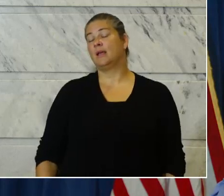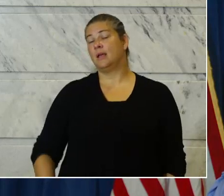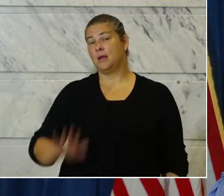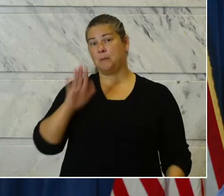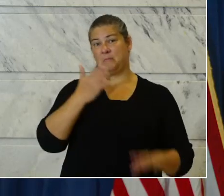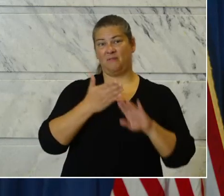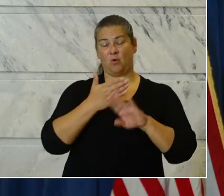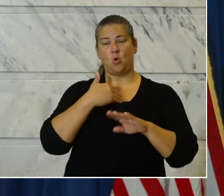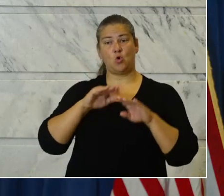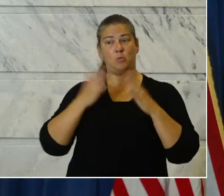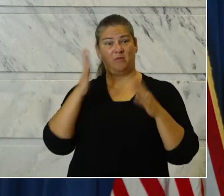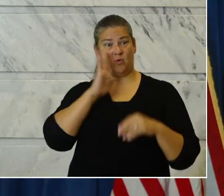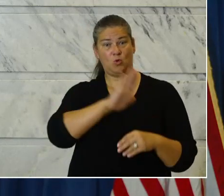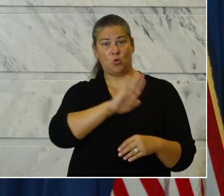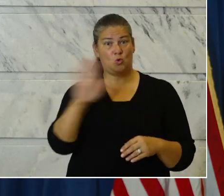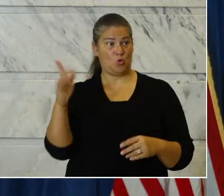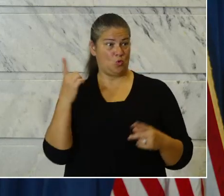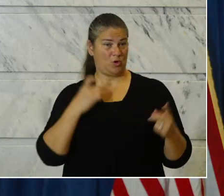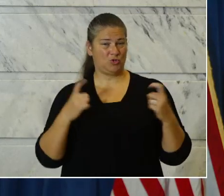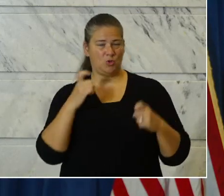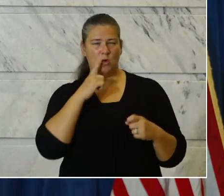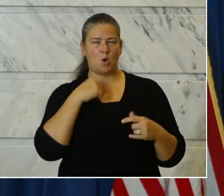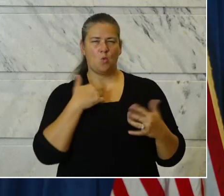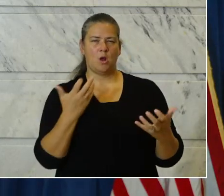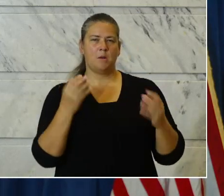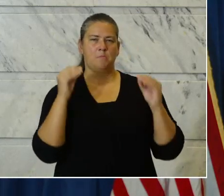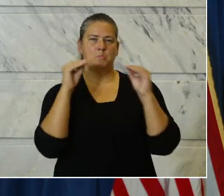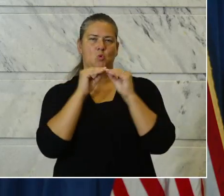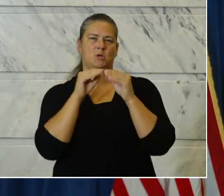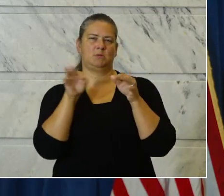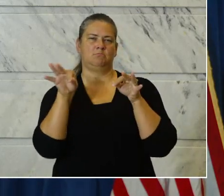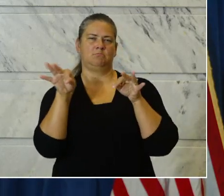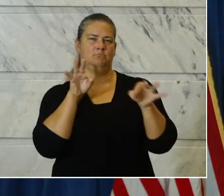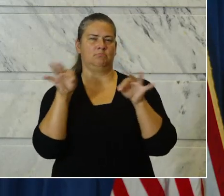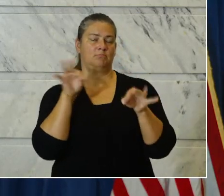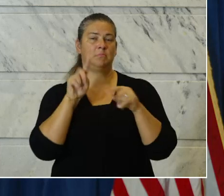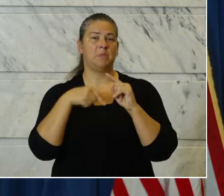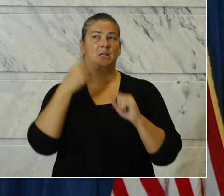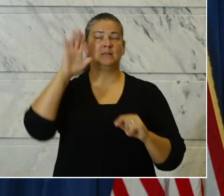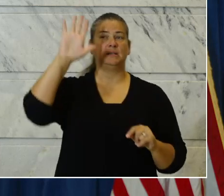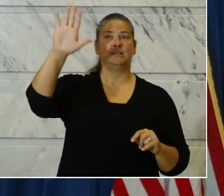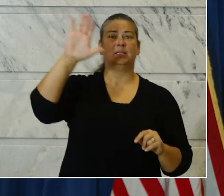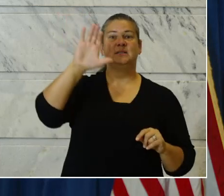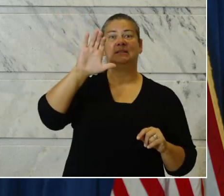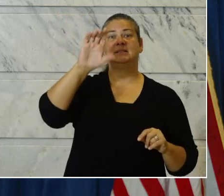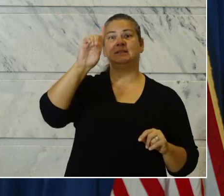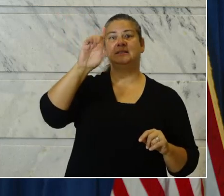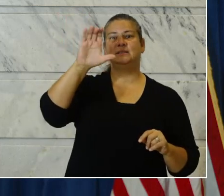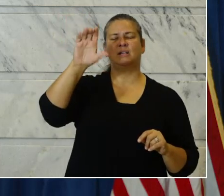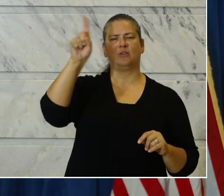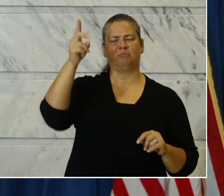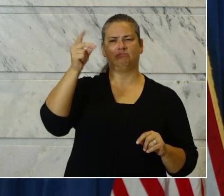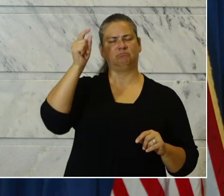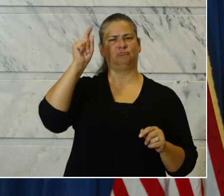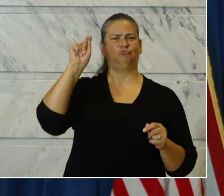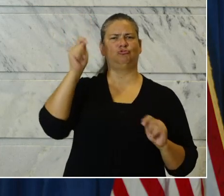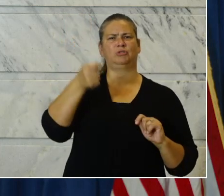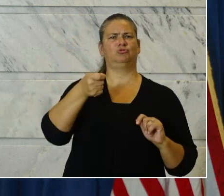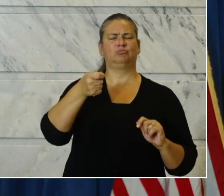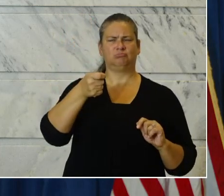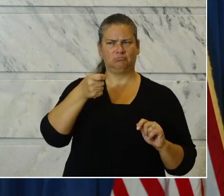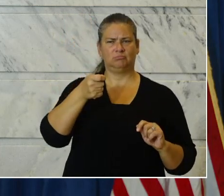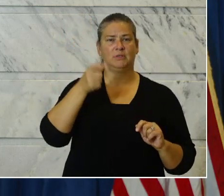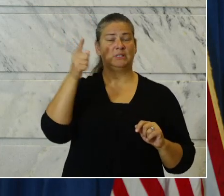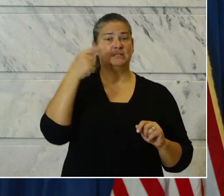Before we open it up for questions, I just want to be a little more explicit about the CDC's sudden change, saying those